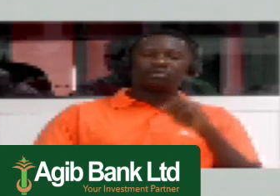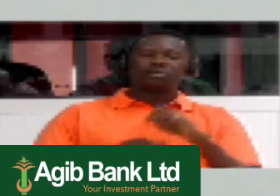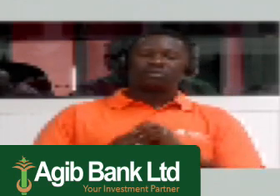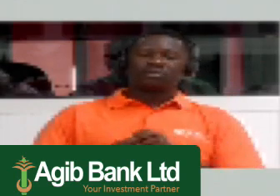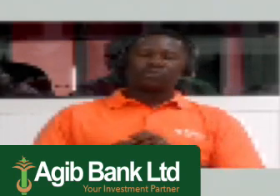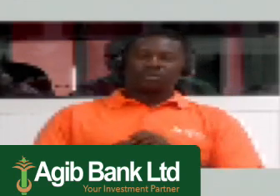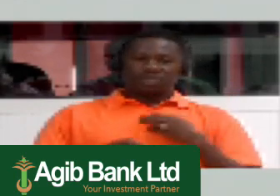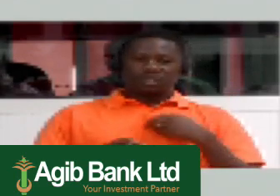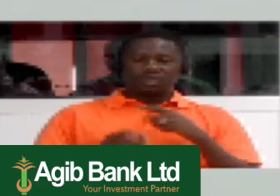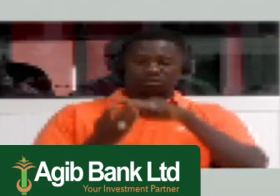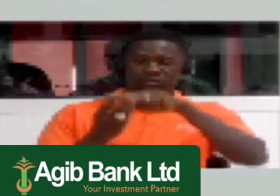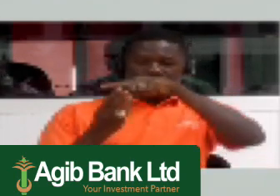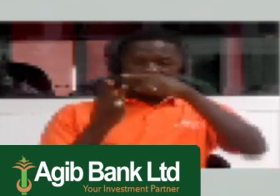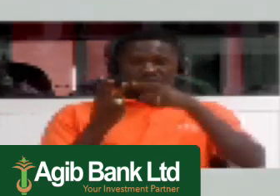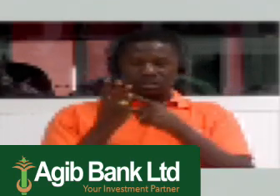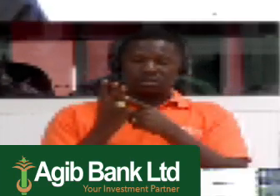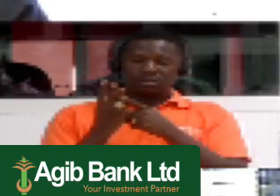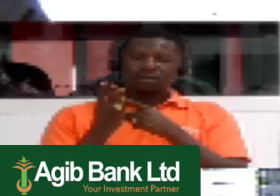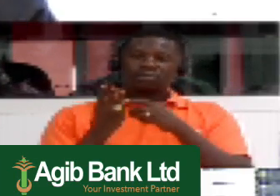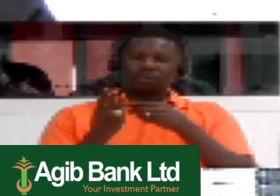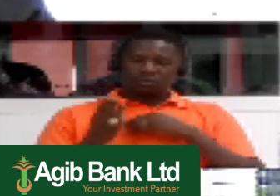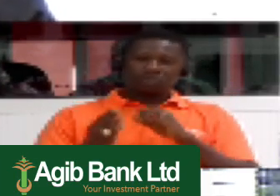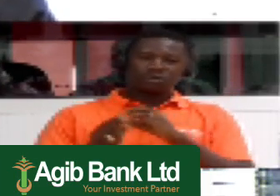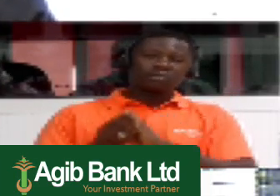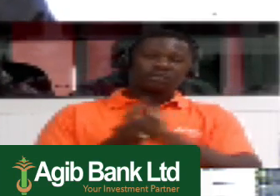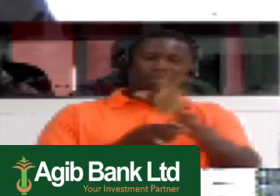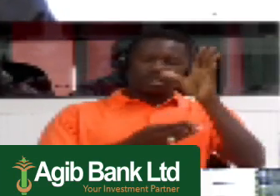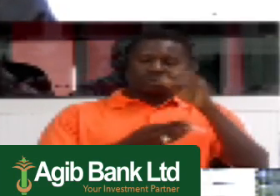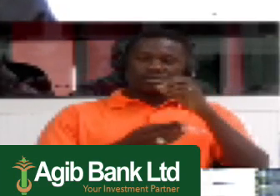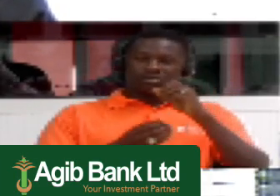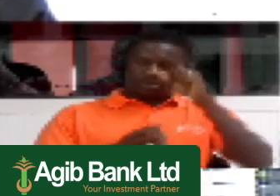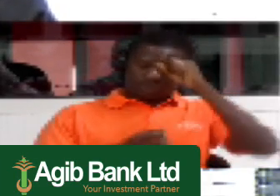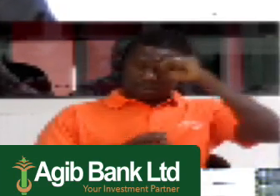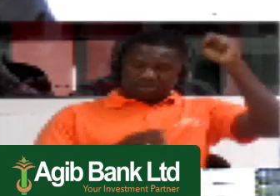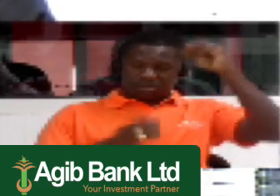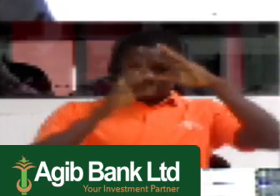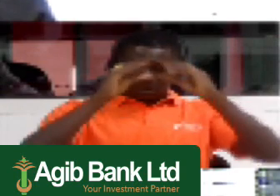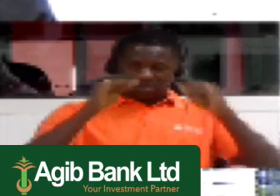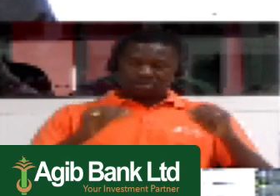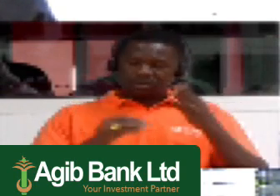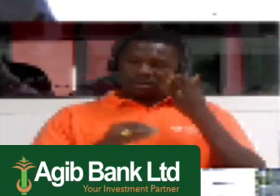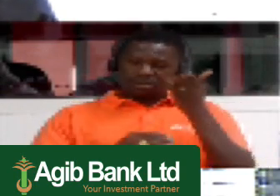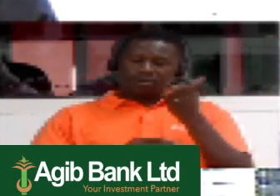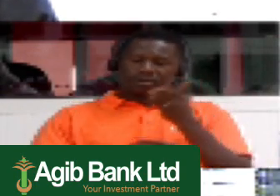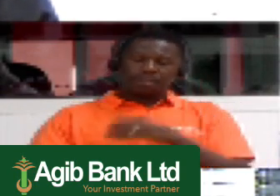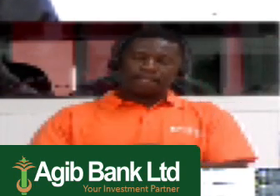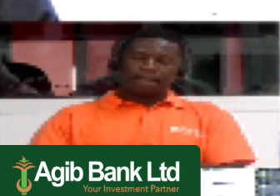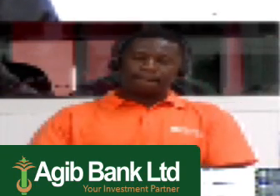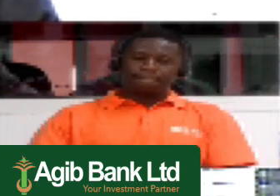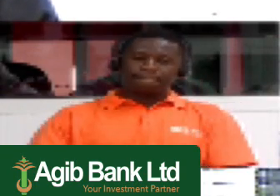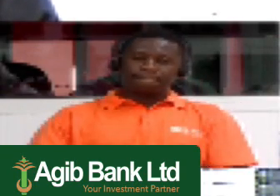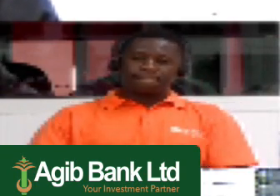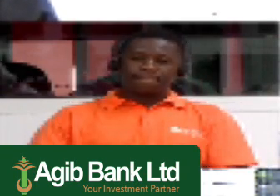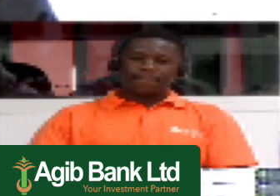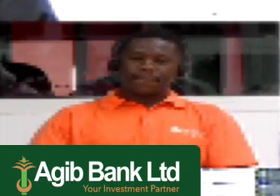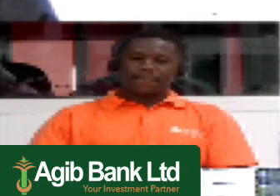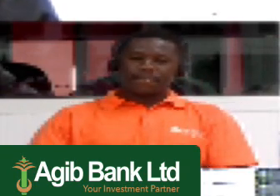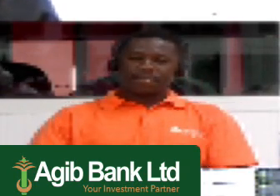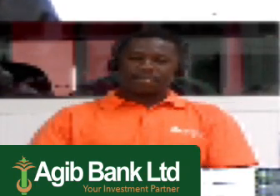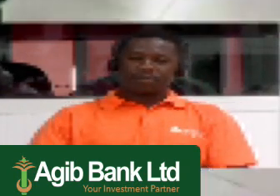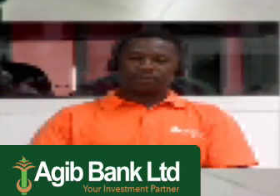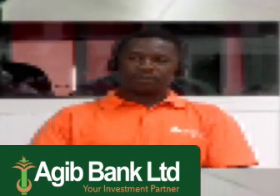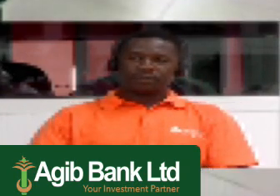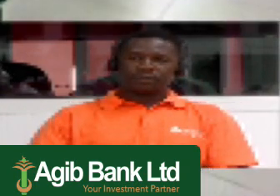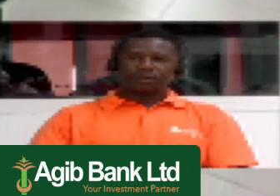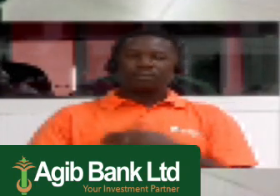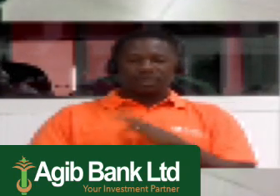Kumbitala ntol mosabole sa ntol lebitala State House. And said that now the three of us are the ones that are going to move on to the State House.